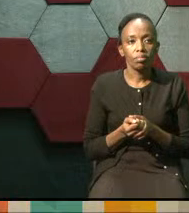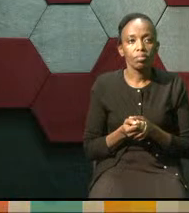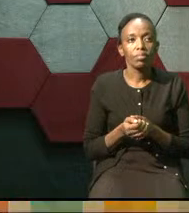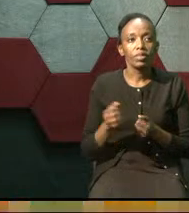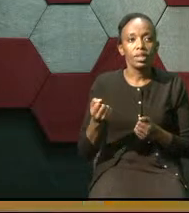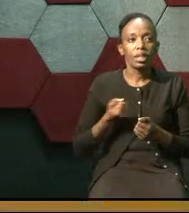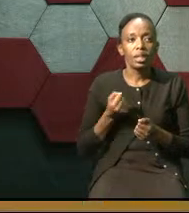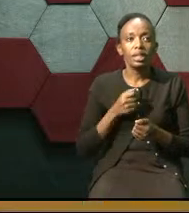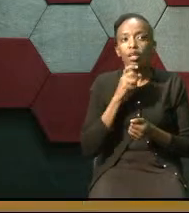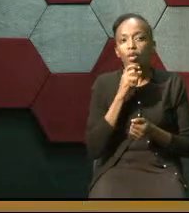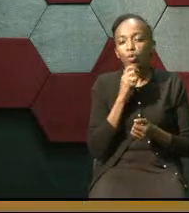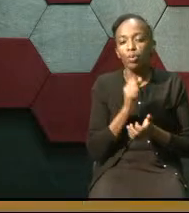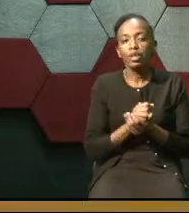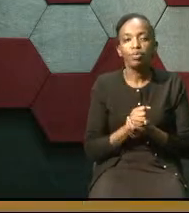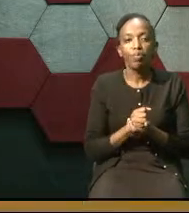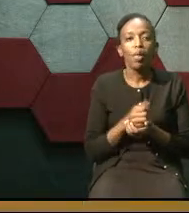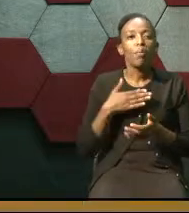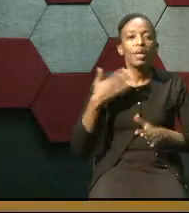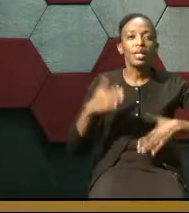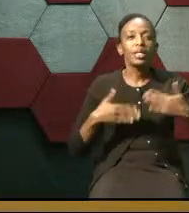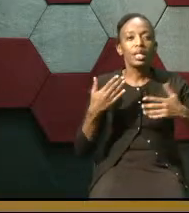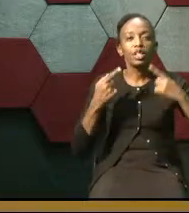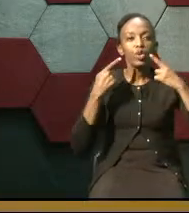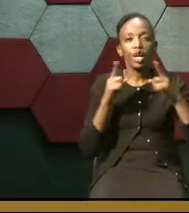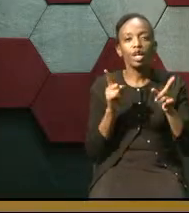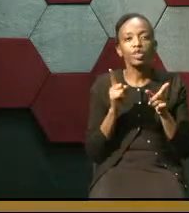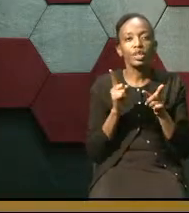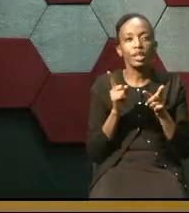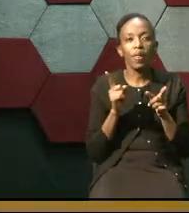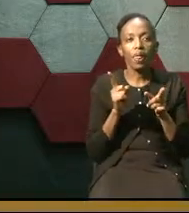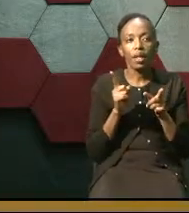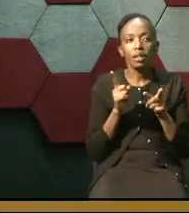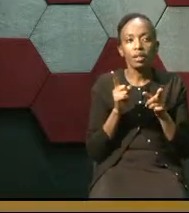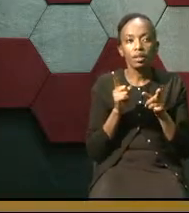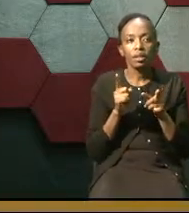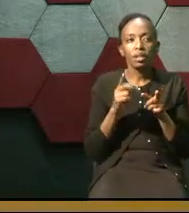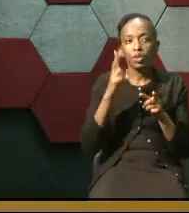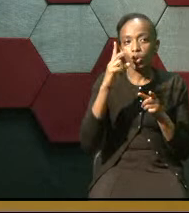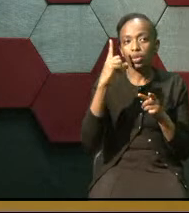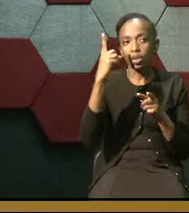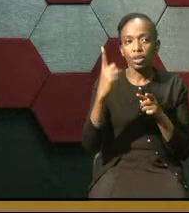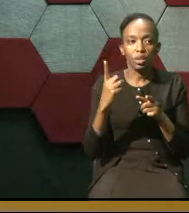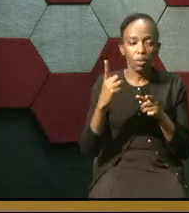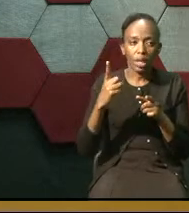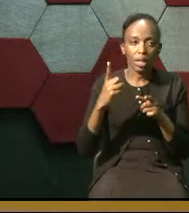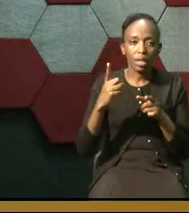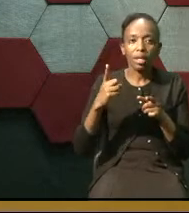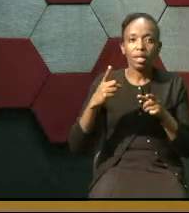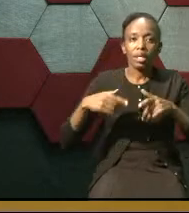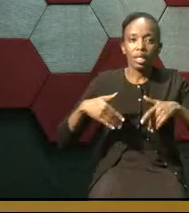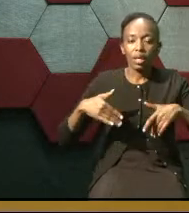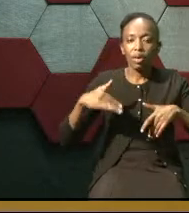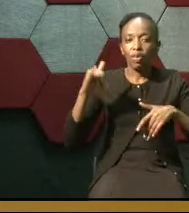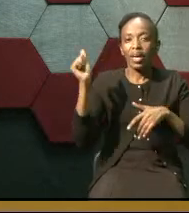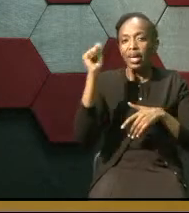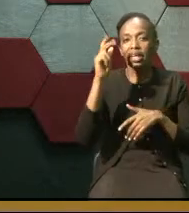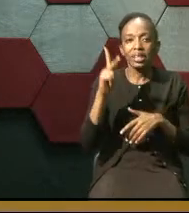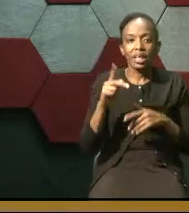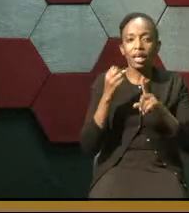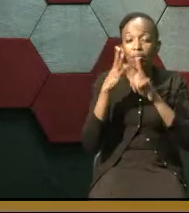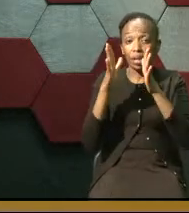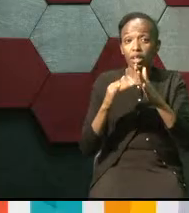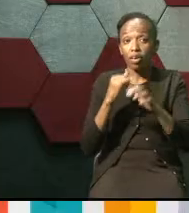Ladies and gentlemen, I'm delighted to announce the 2021 Young Scientist Kenya Mentor of the